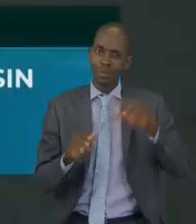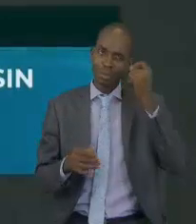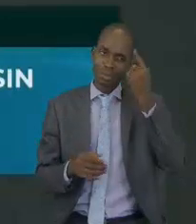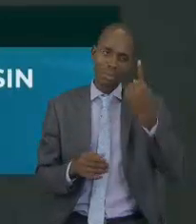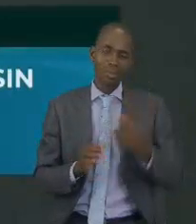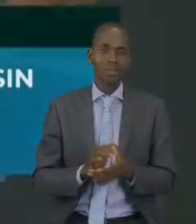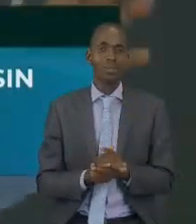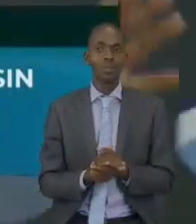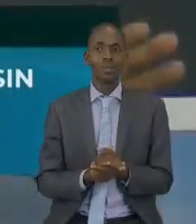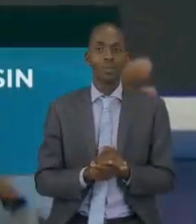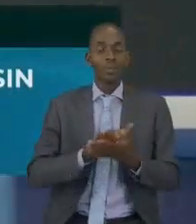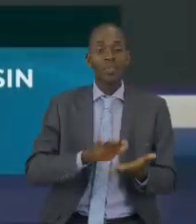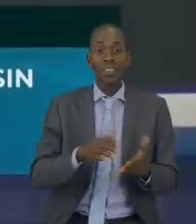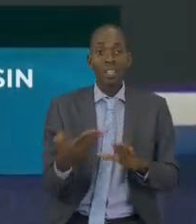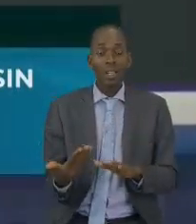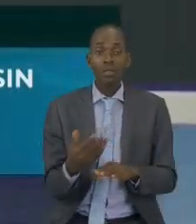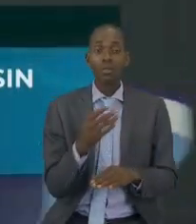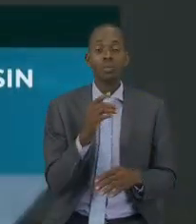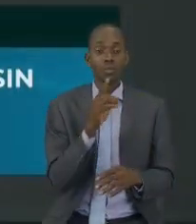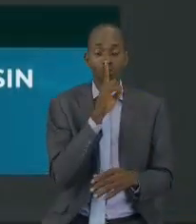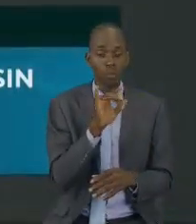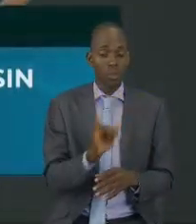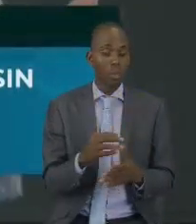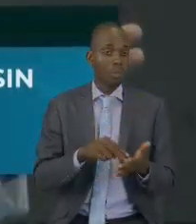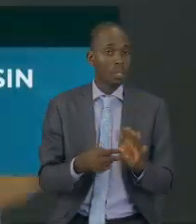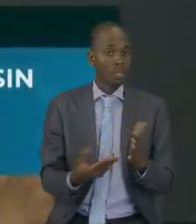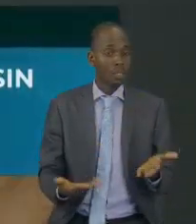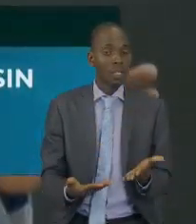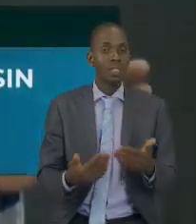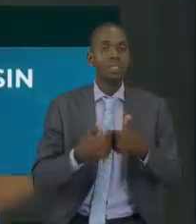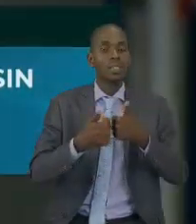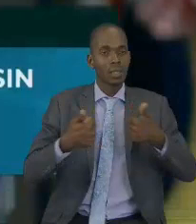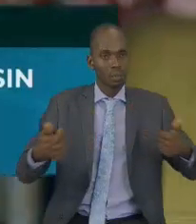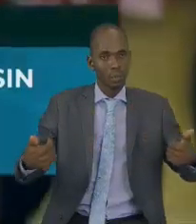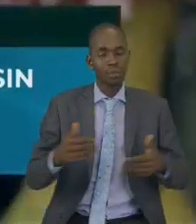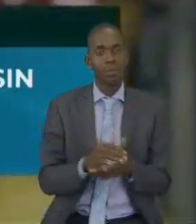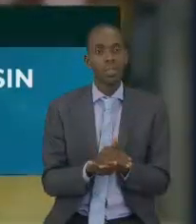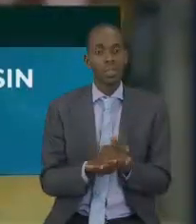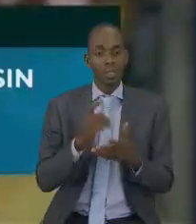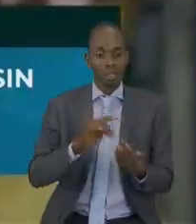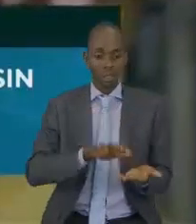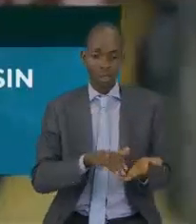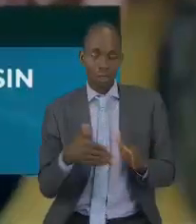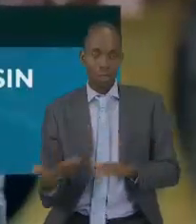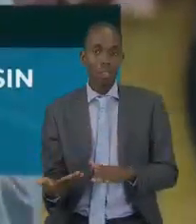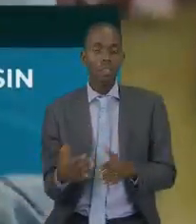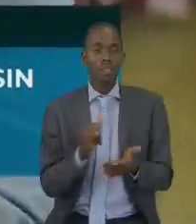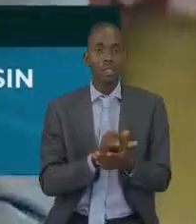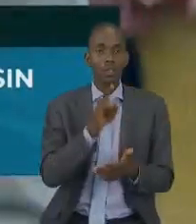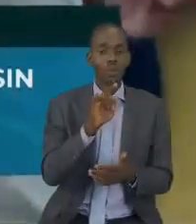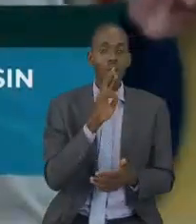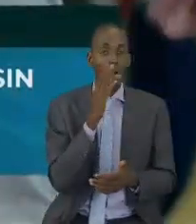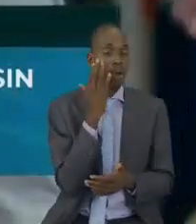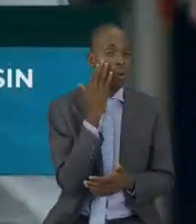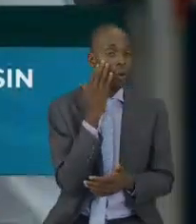understand. Death actually means separation. The death you are familiar with